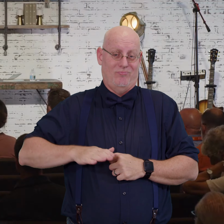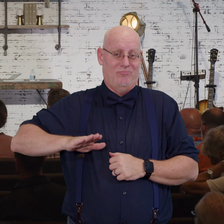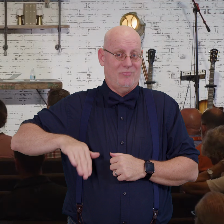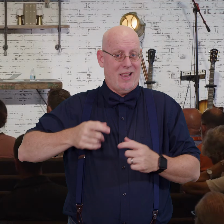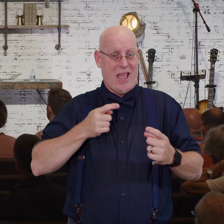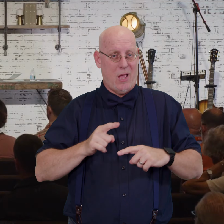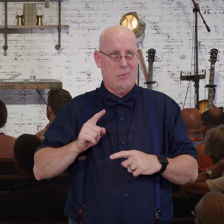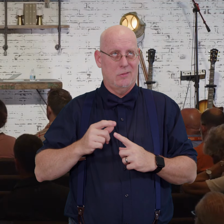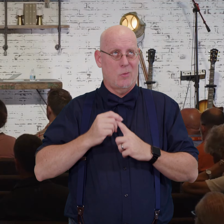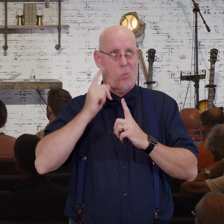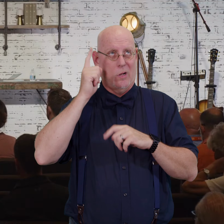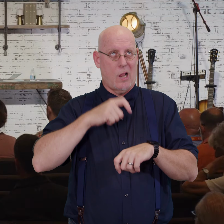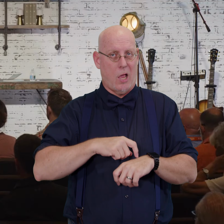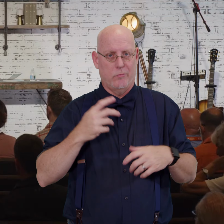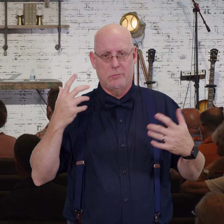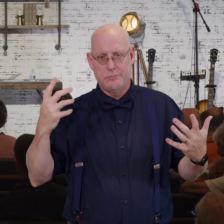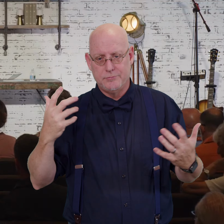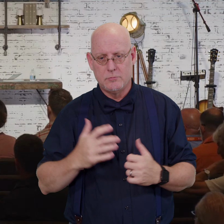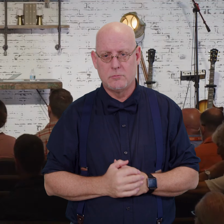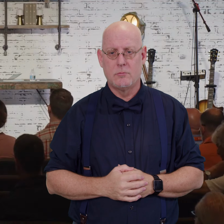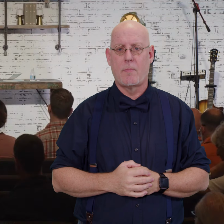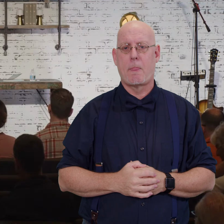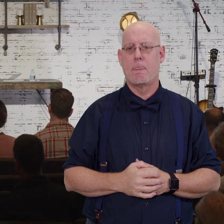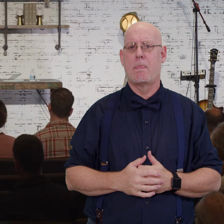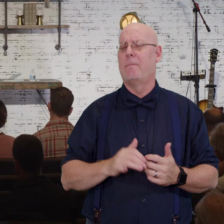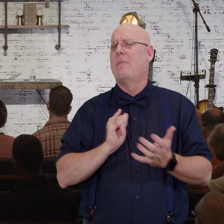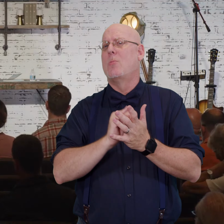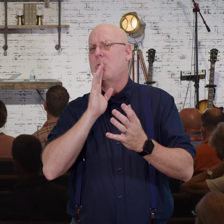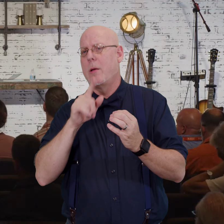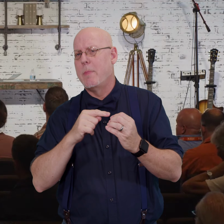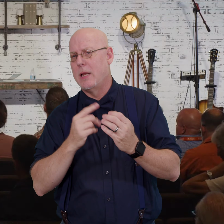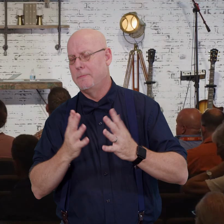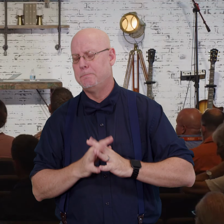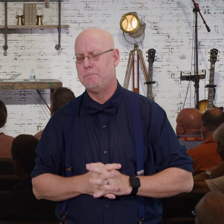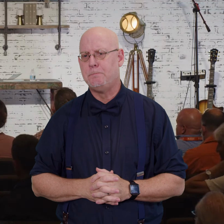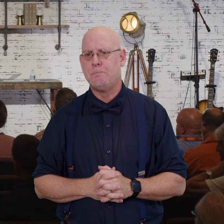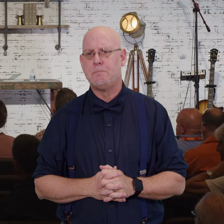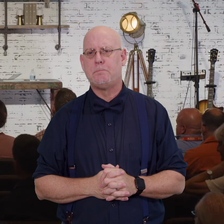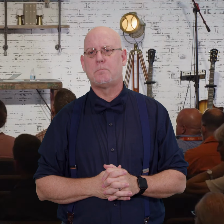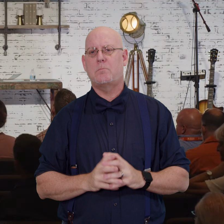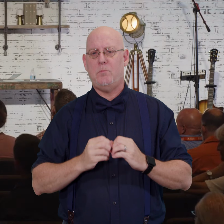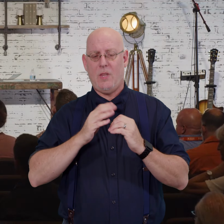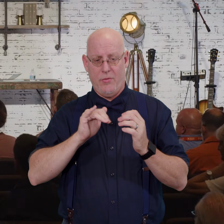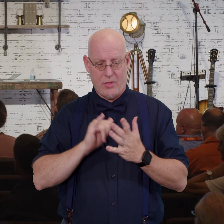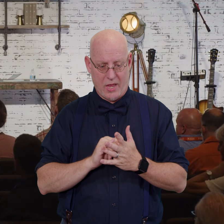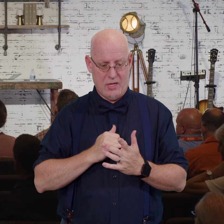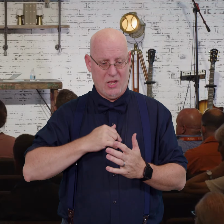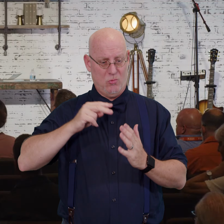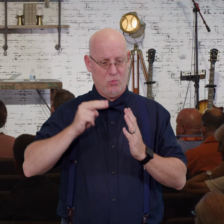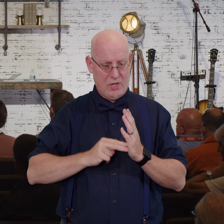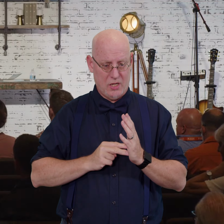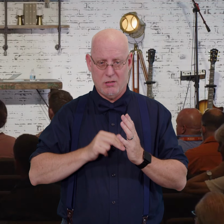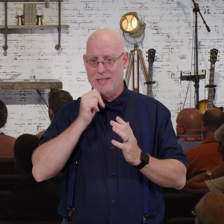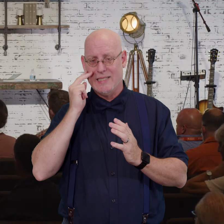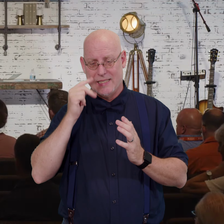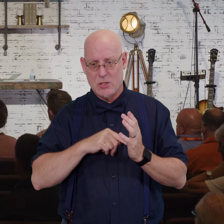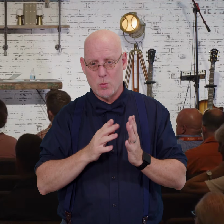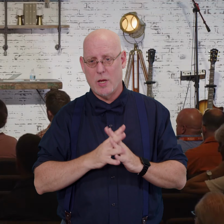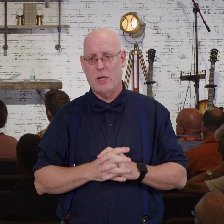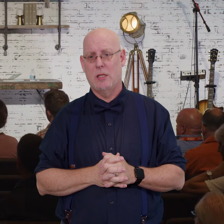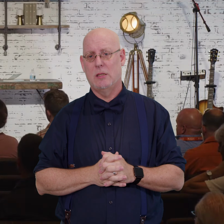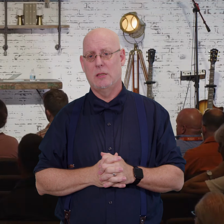happened but once, okay? So that's what we deal with here. But more than that, like when I read this, and you might not see it this way,